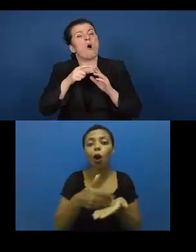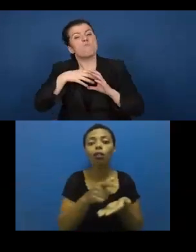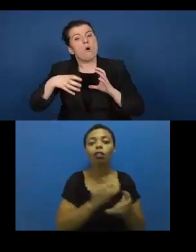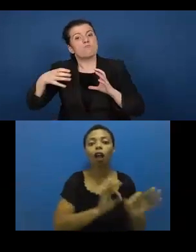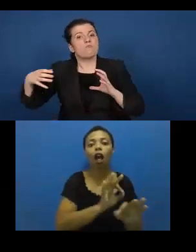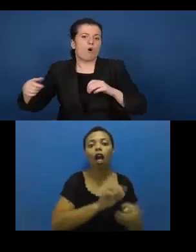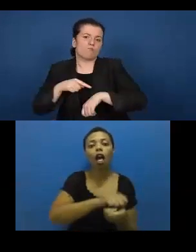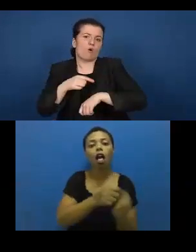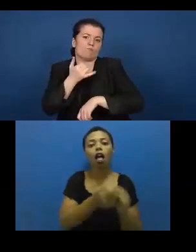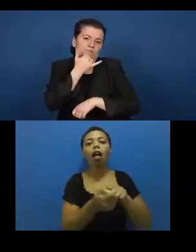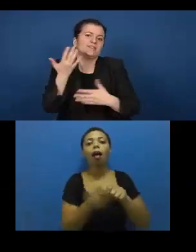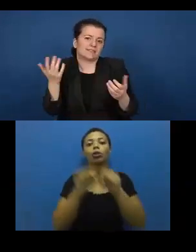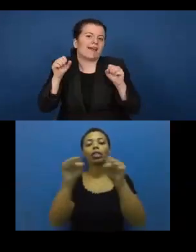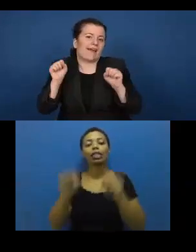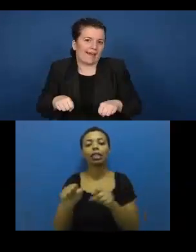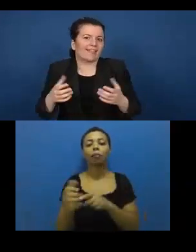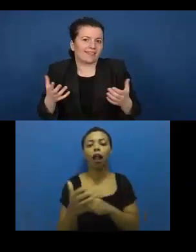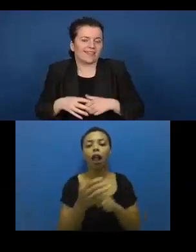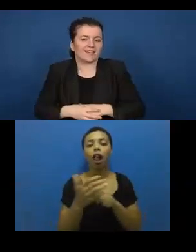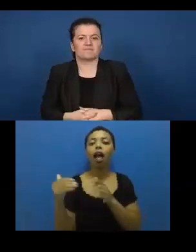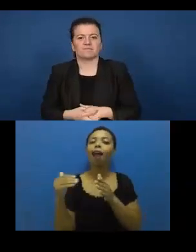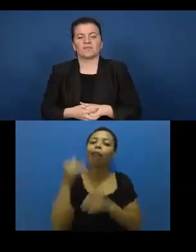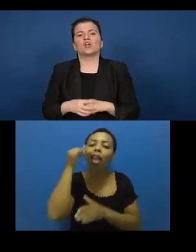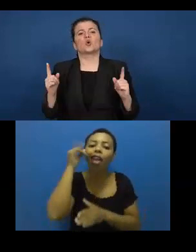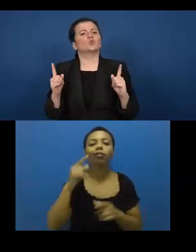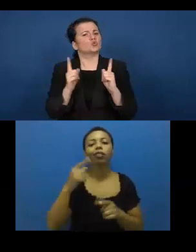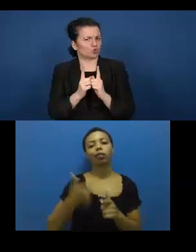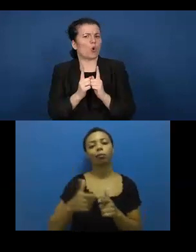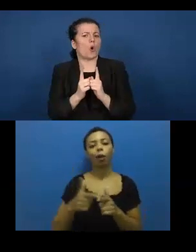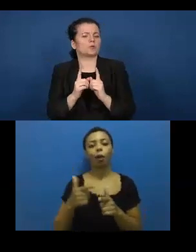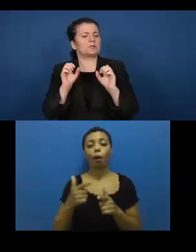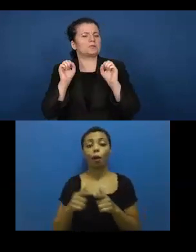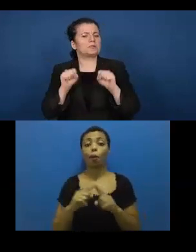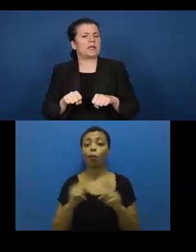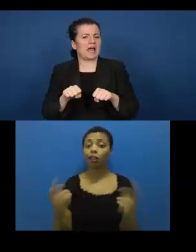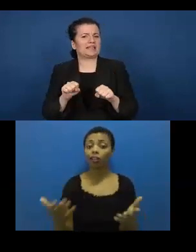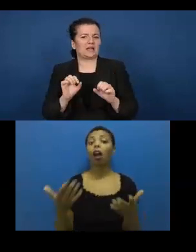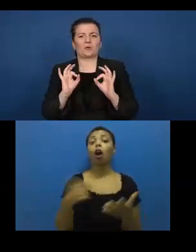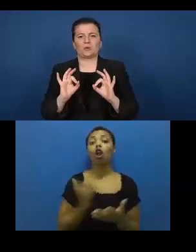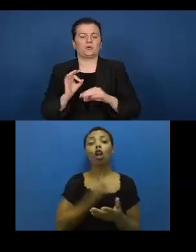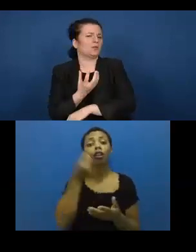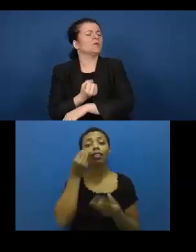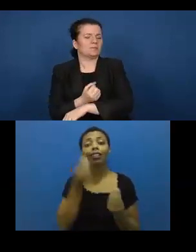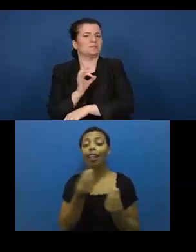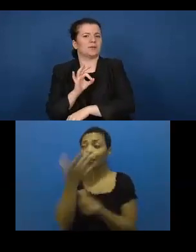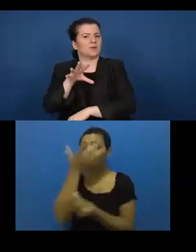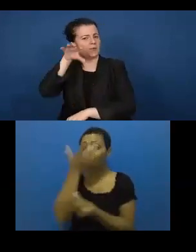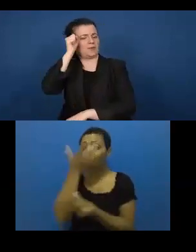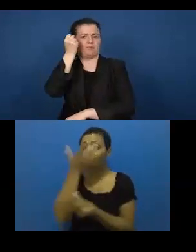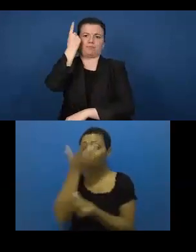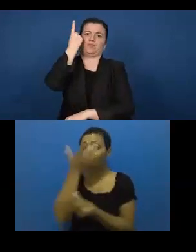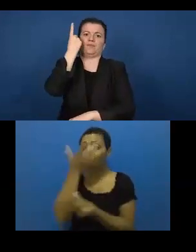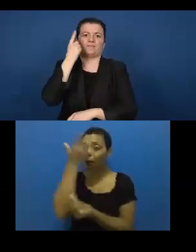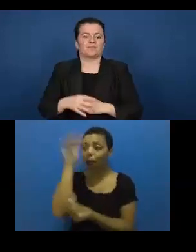it is to make mistakes. So we looked for a way to make this easier for the user to perceive the number and reduce the number of